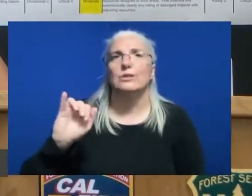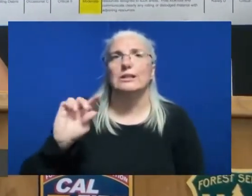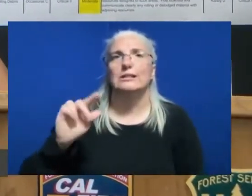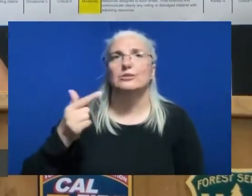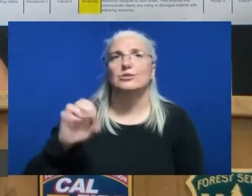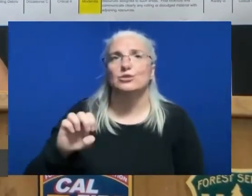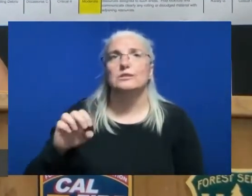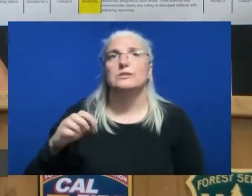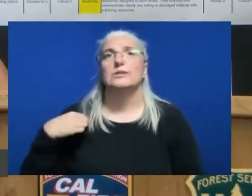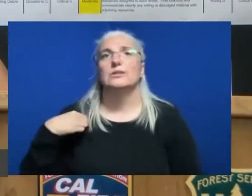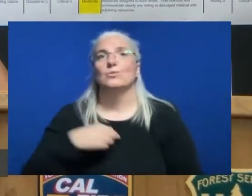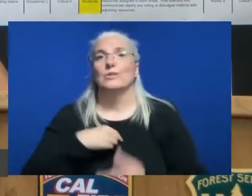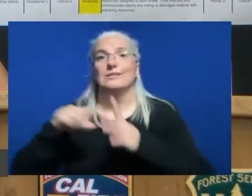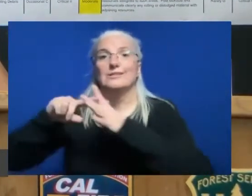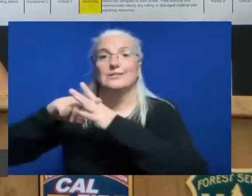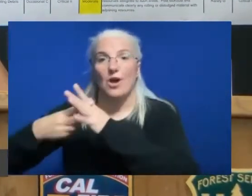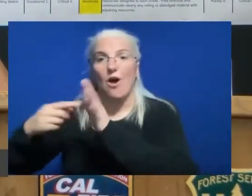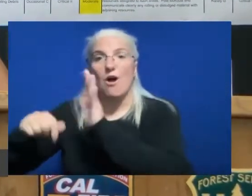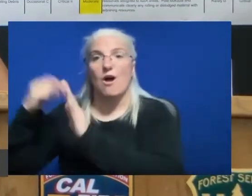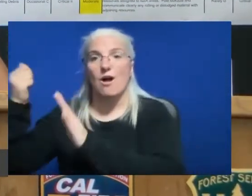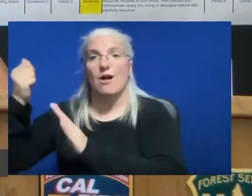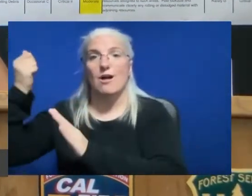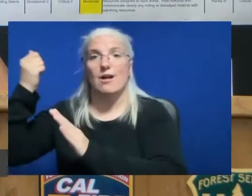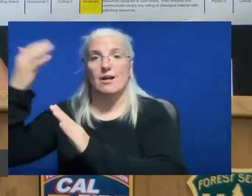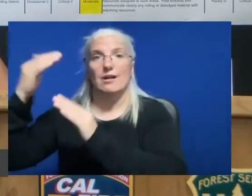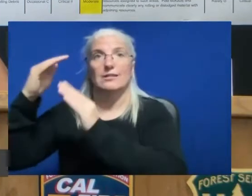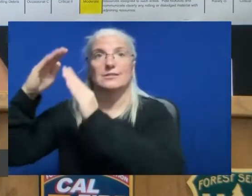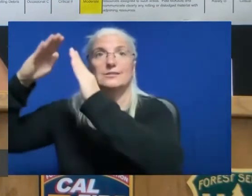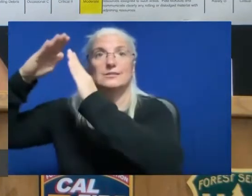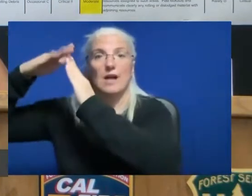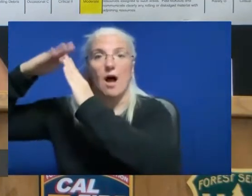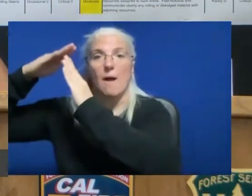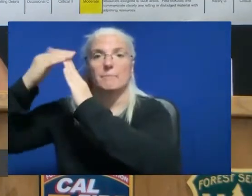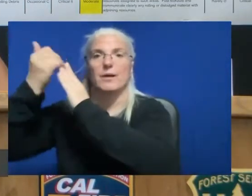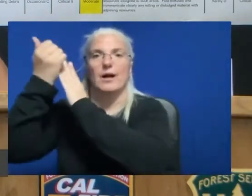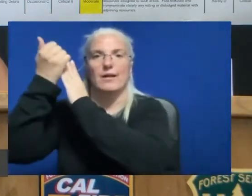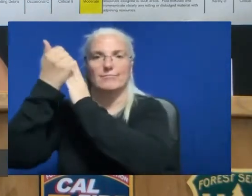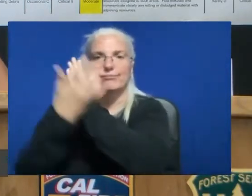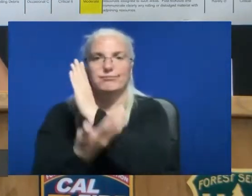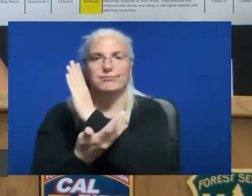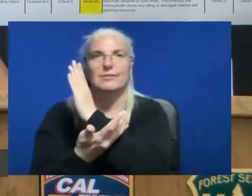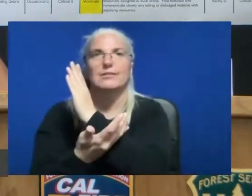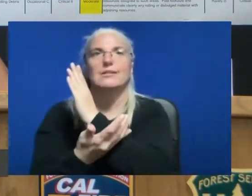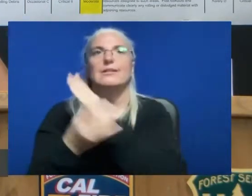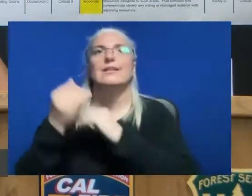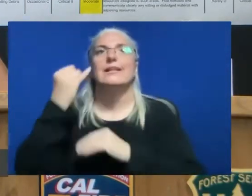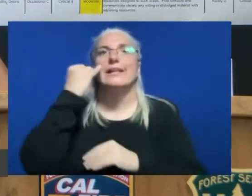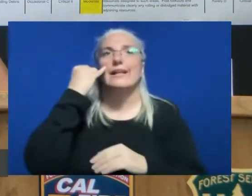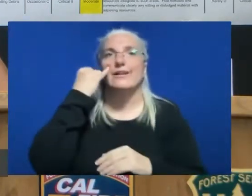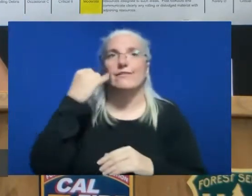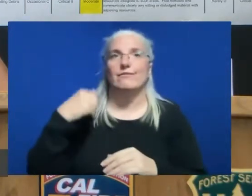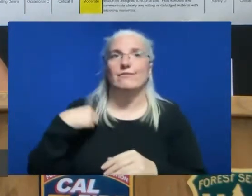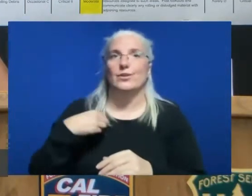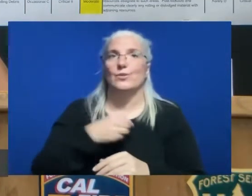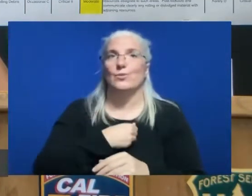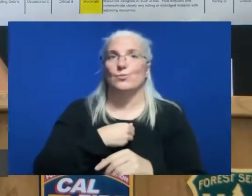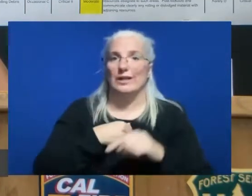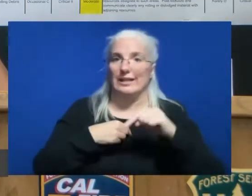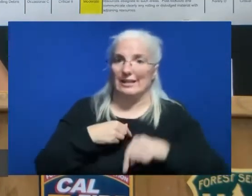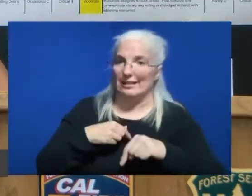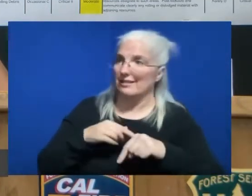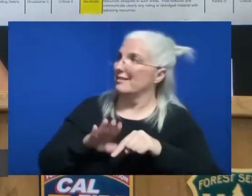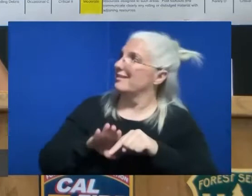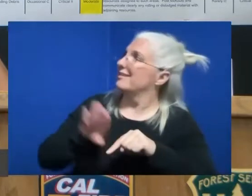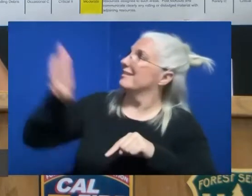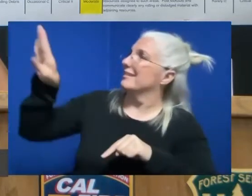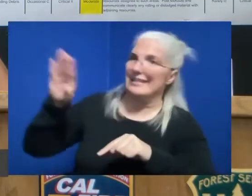up on that steep slope, or it's too steep for mechanized equipment such as dozers, fire really is our only solution. So we secure a